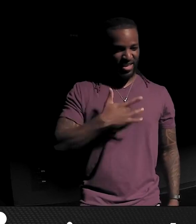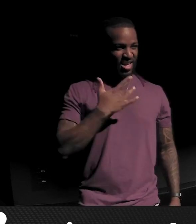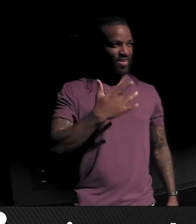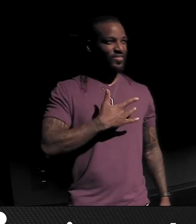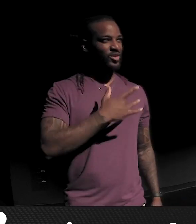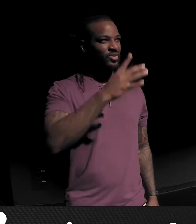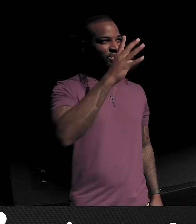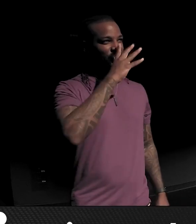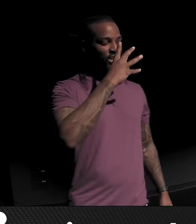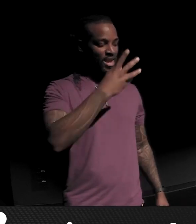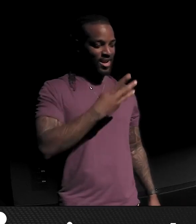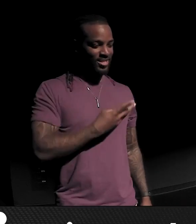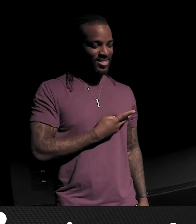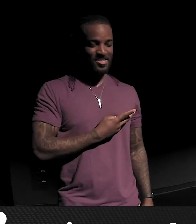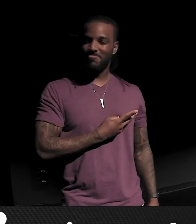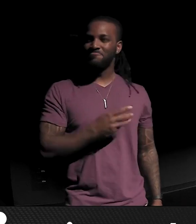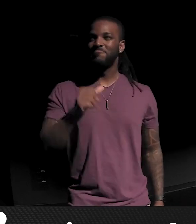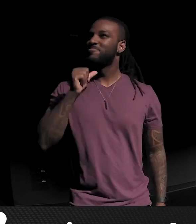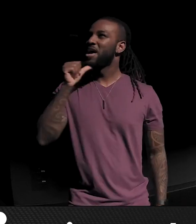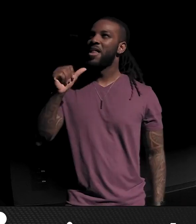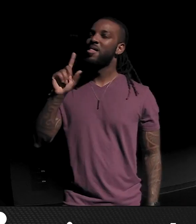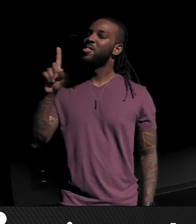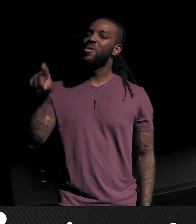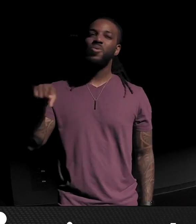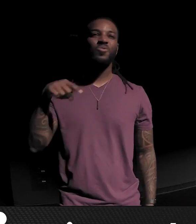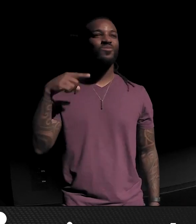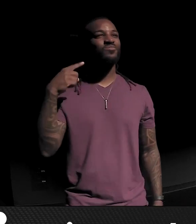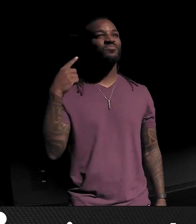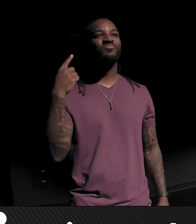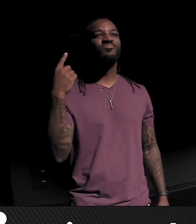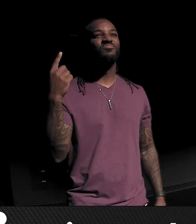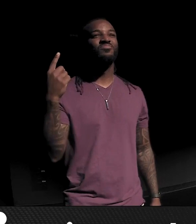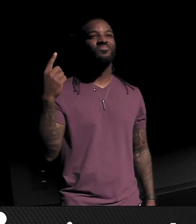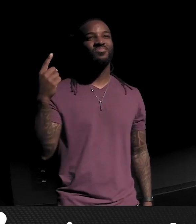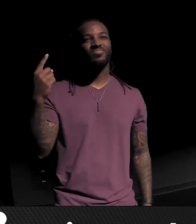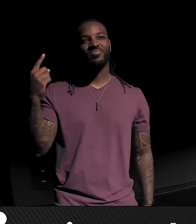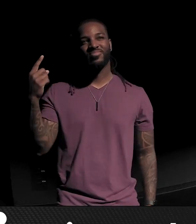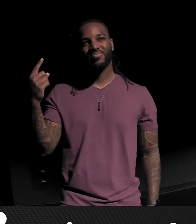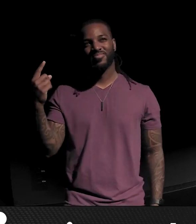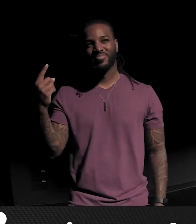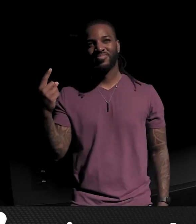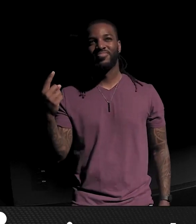I feel rejected, I'm not alone.